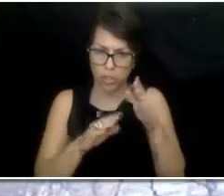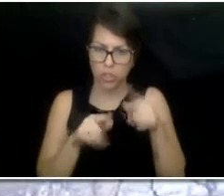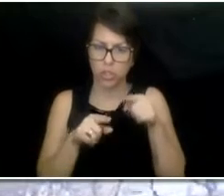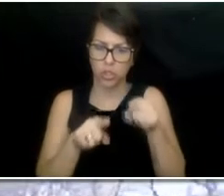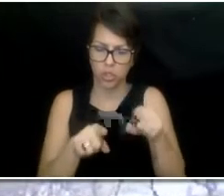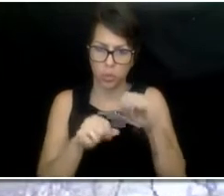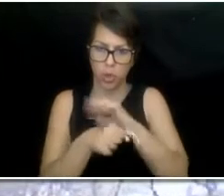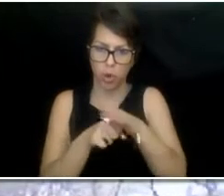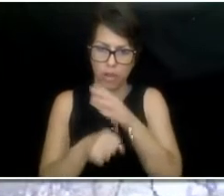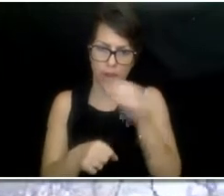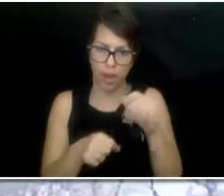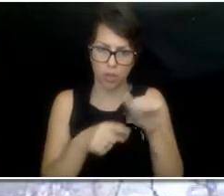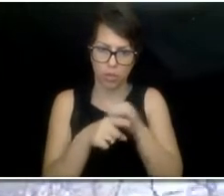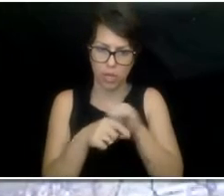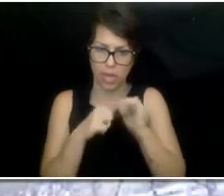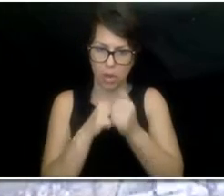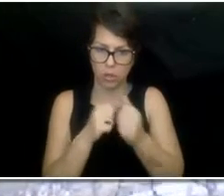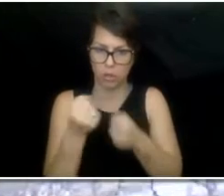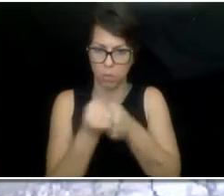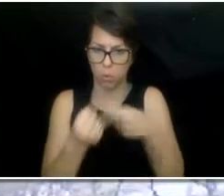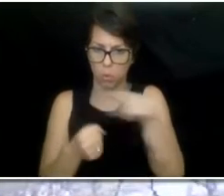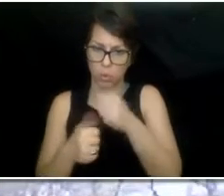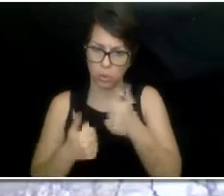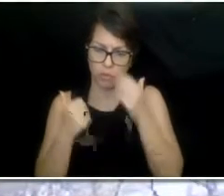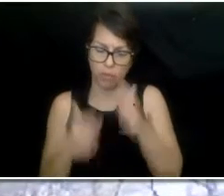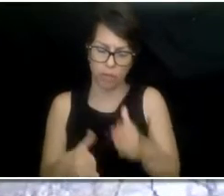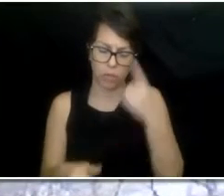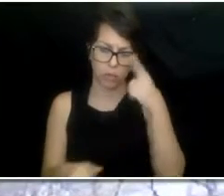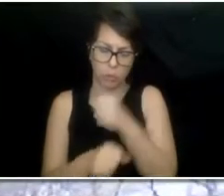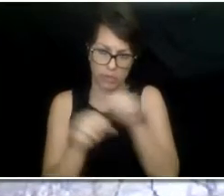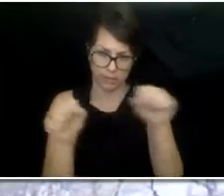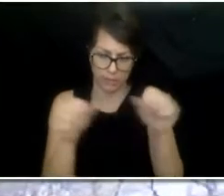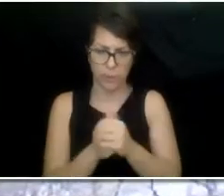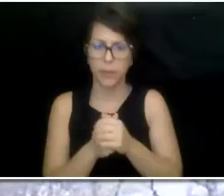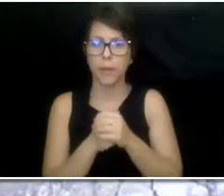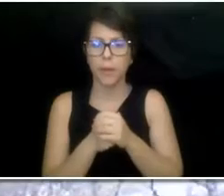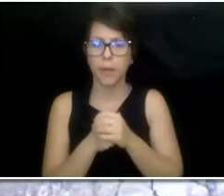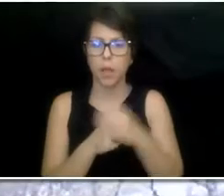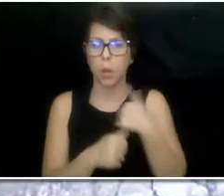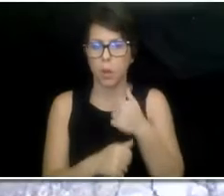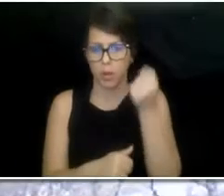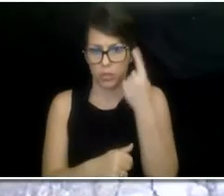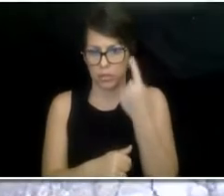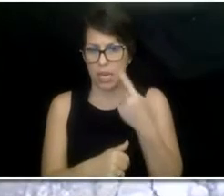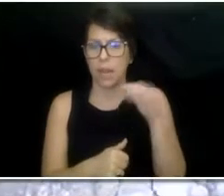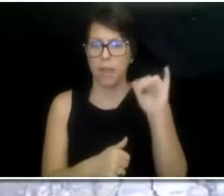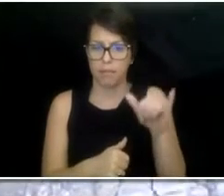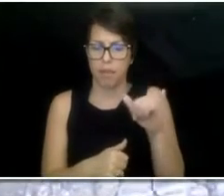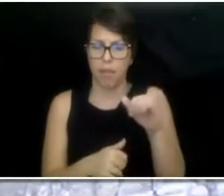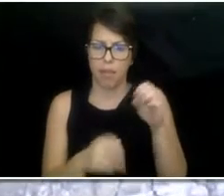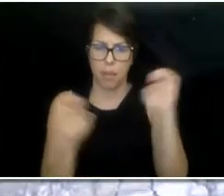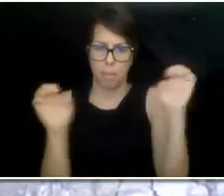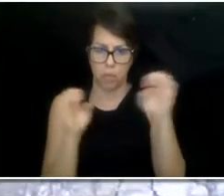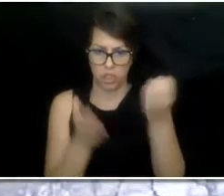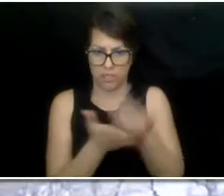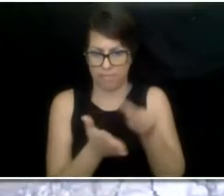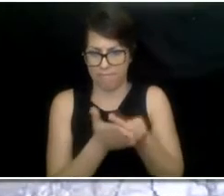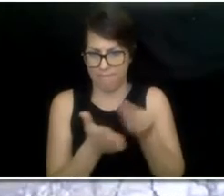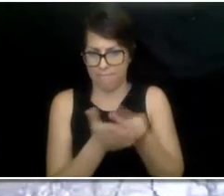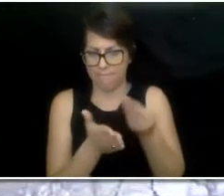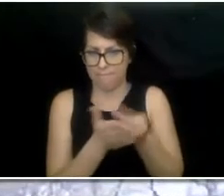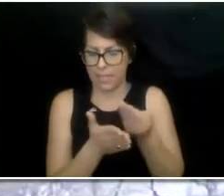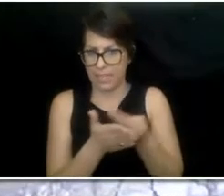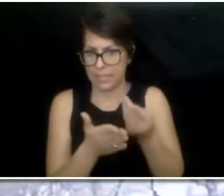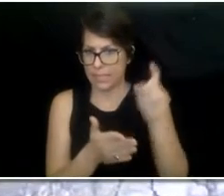with Twitter and square CEO Jack dorsy and Jay-Z Shan and and the J Jay-Z sha